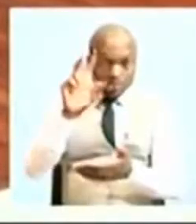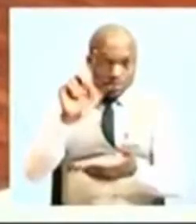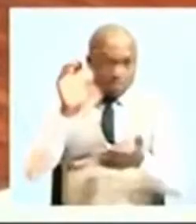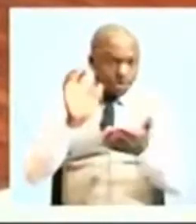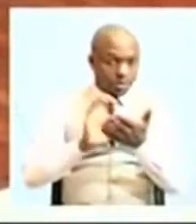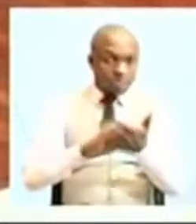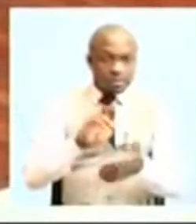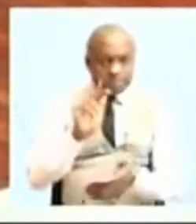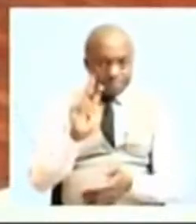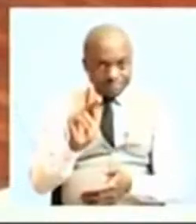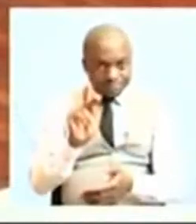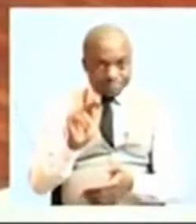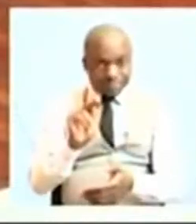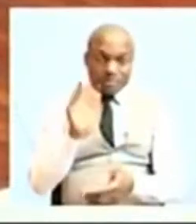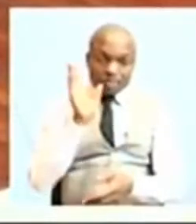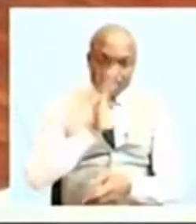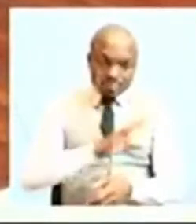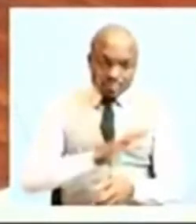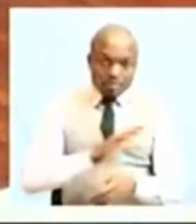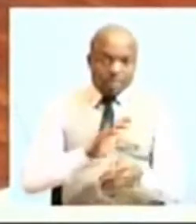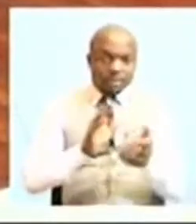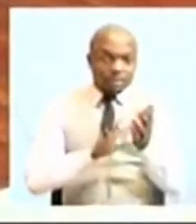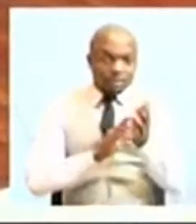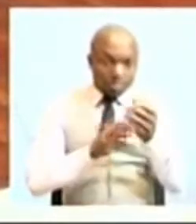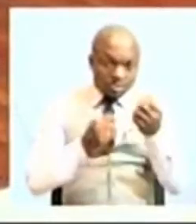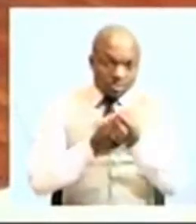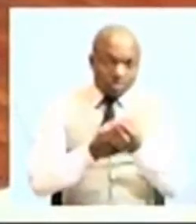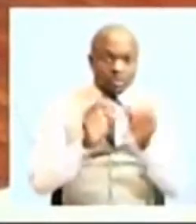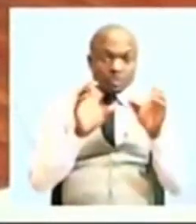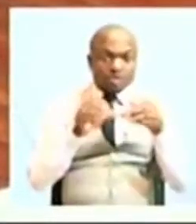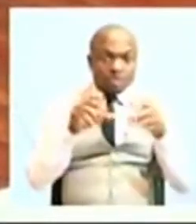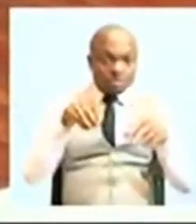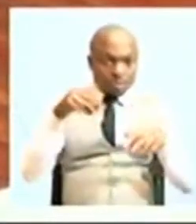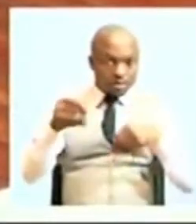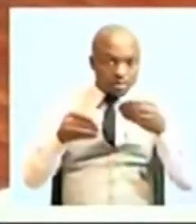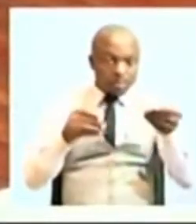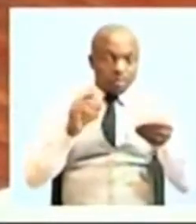kwacha. On bursaries, the council spent